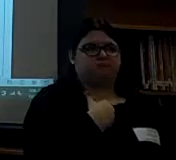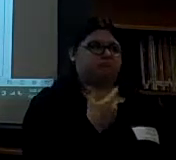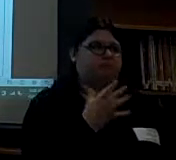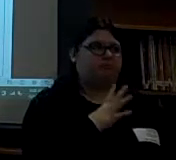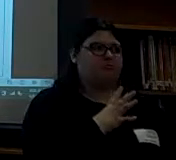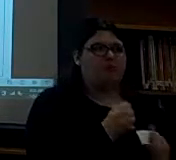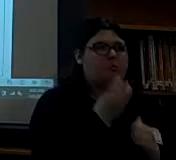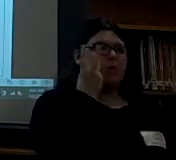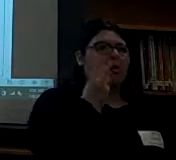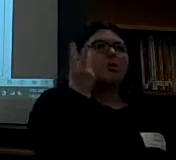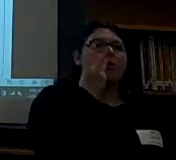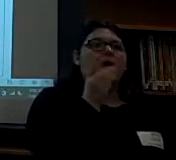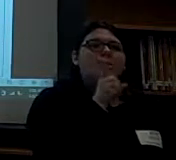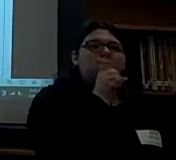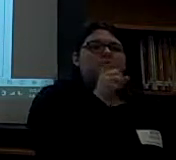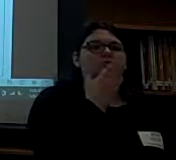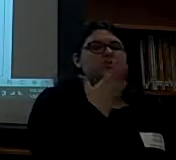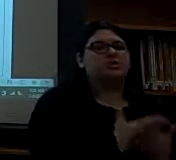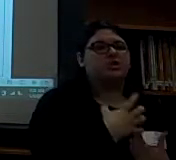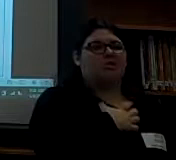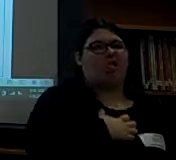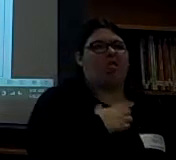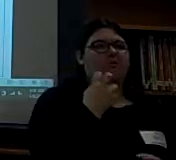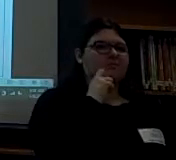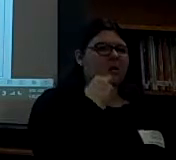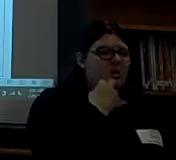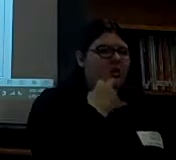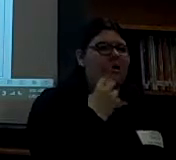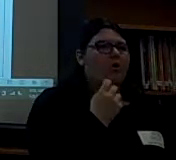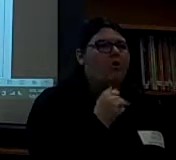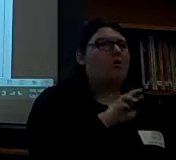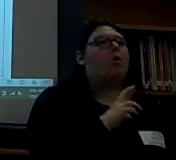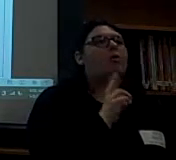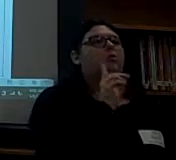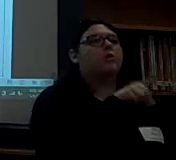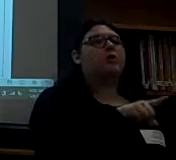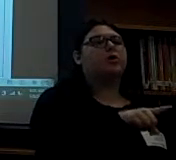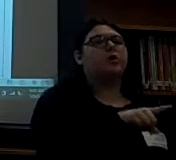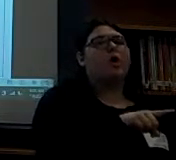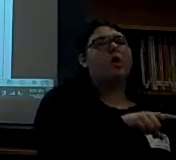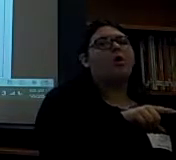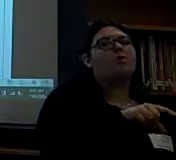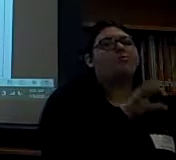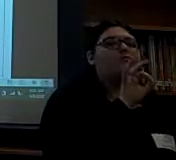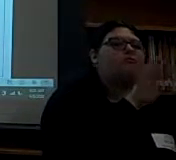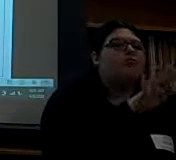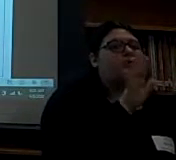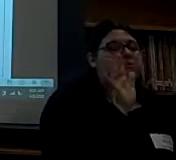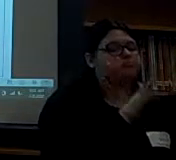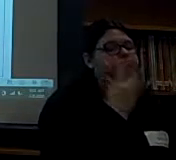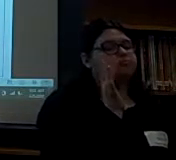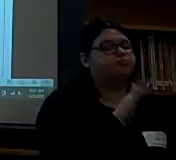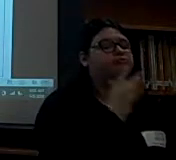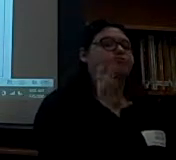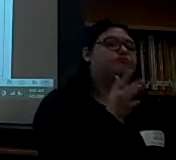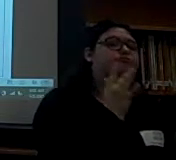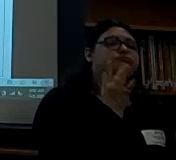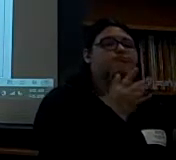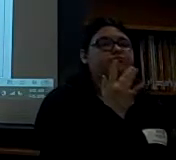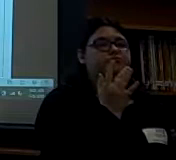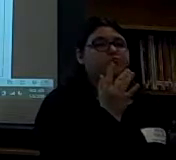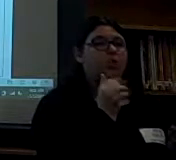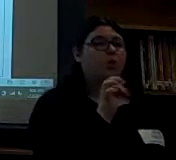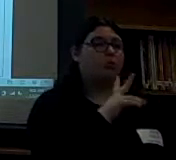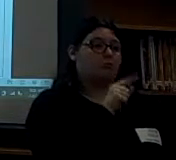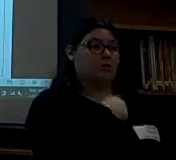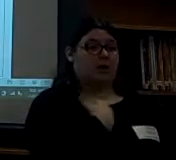but wine is a really good yuck number. Or we may just, you know, go to social media and just scroll on our Facebook feed. Or this is